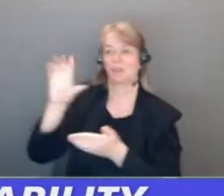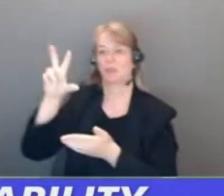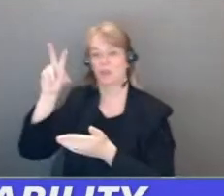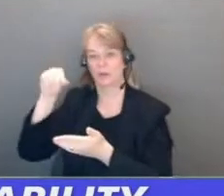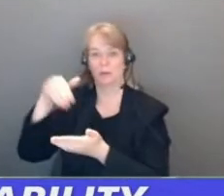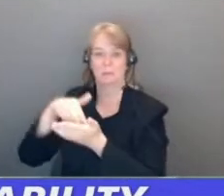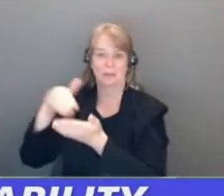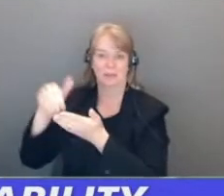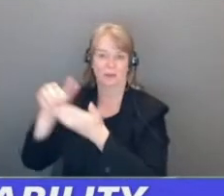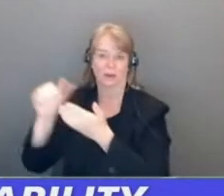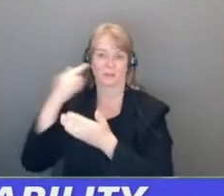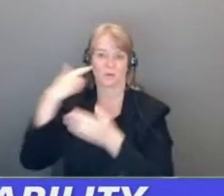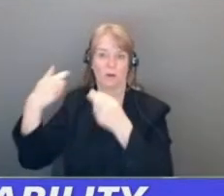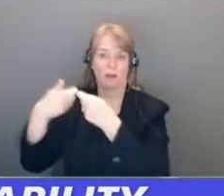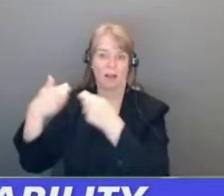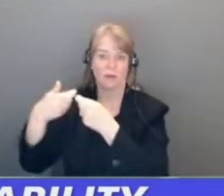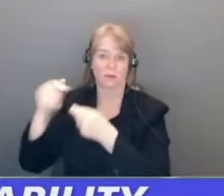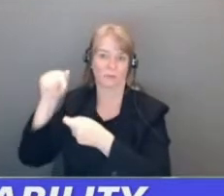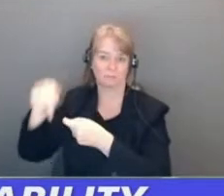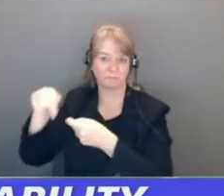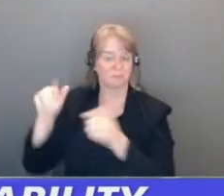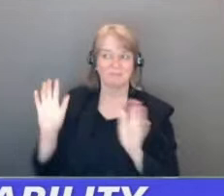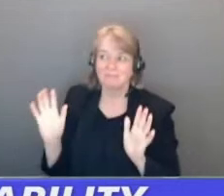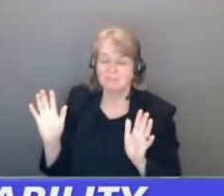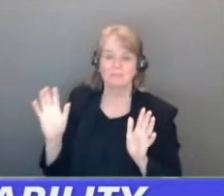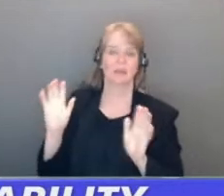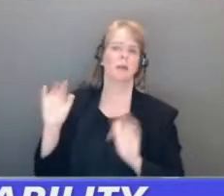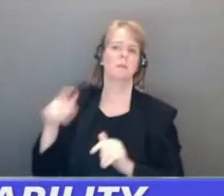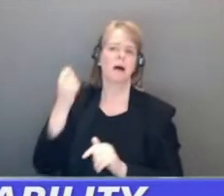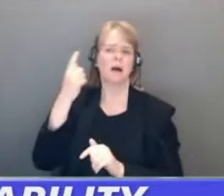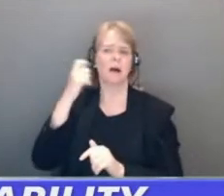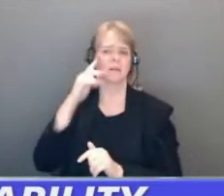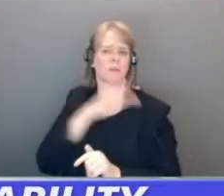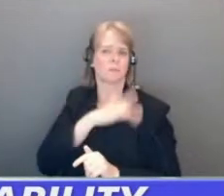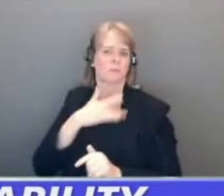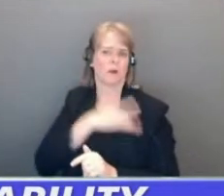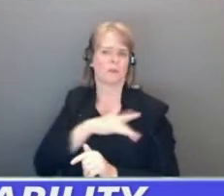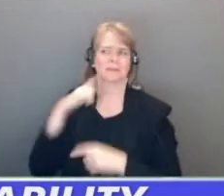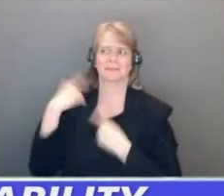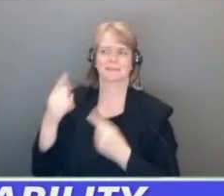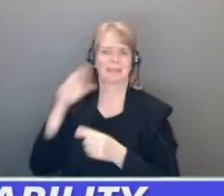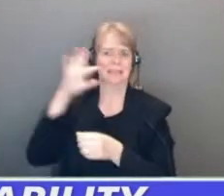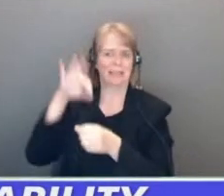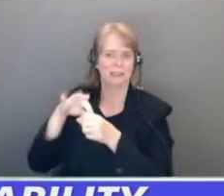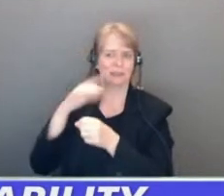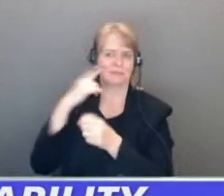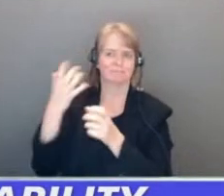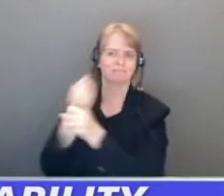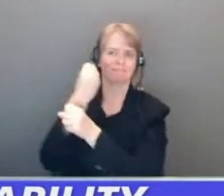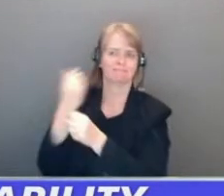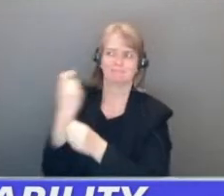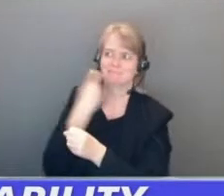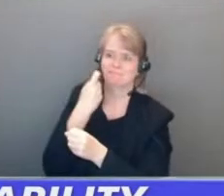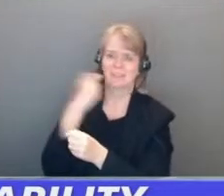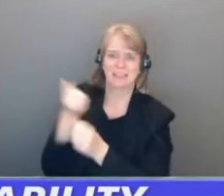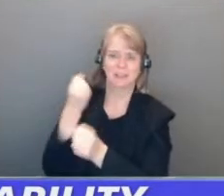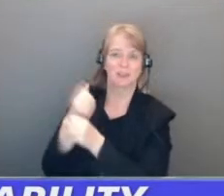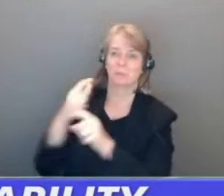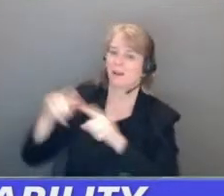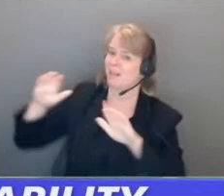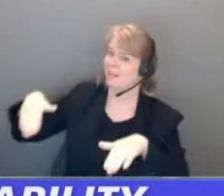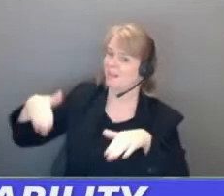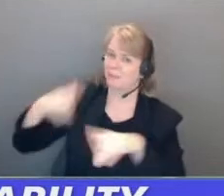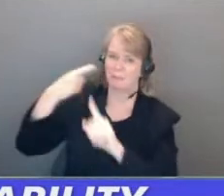was emboldened, I suppose, with their election victory earlier this year. But it's not a very positive partnership when one partner is